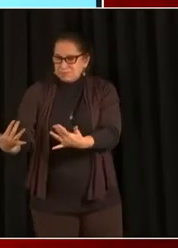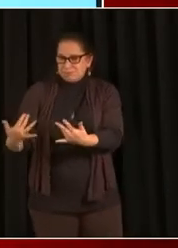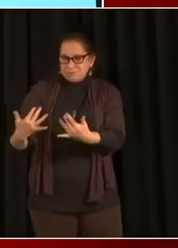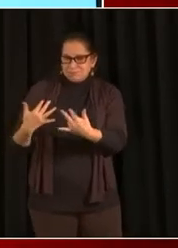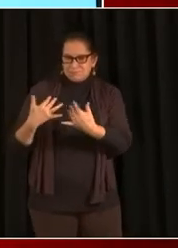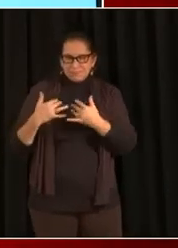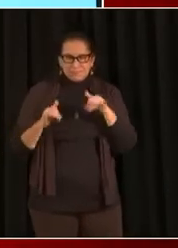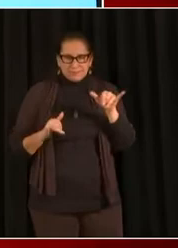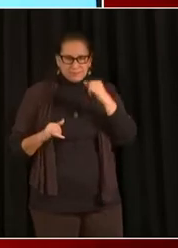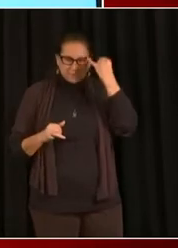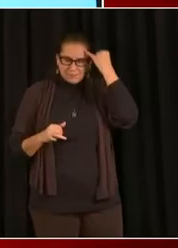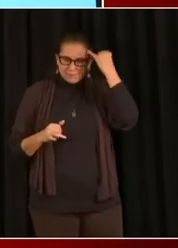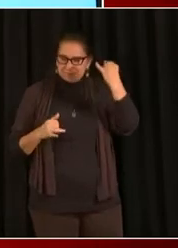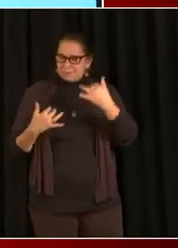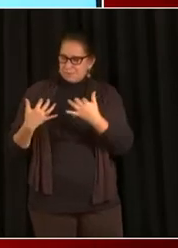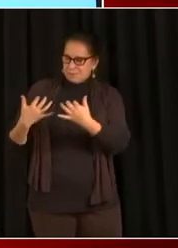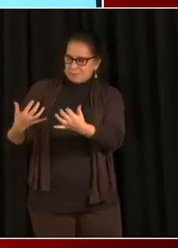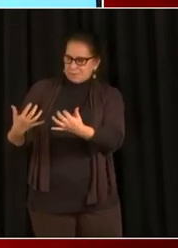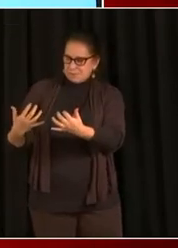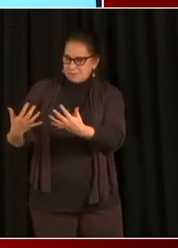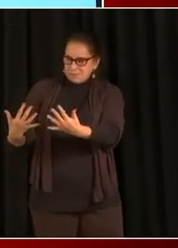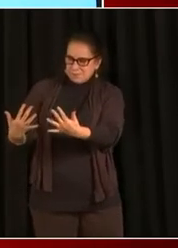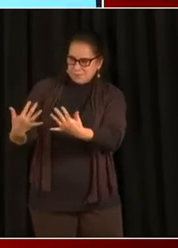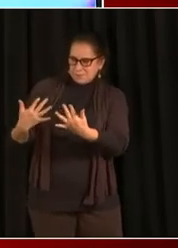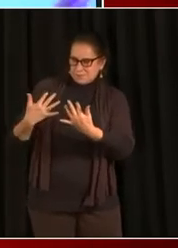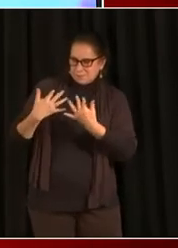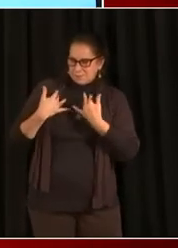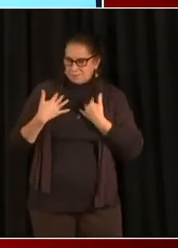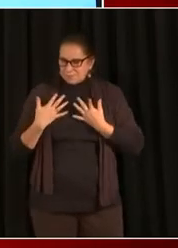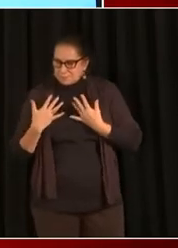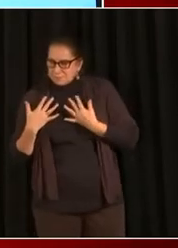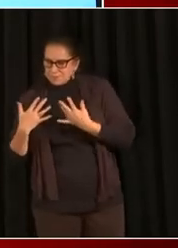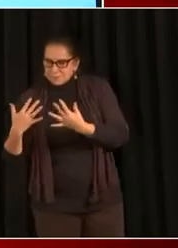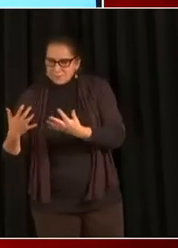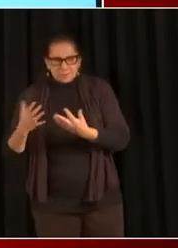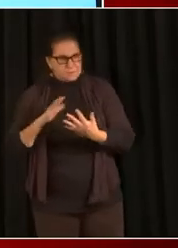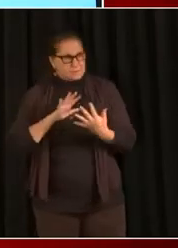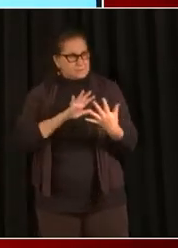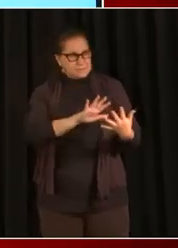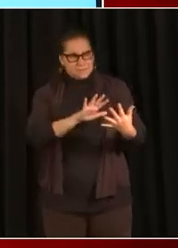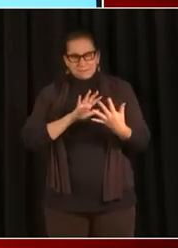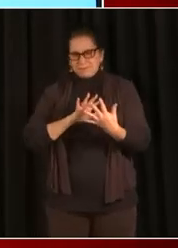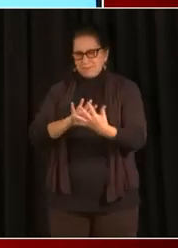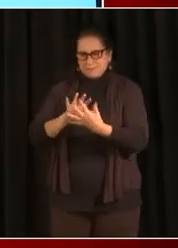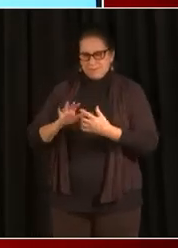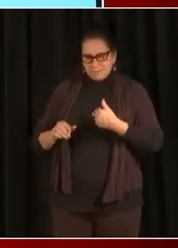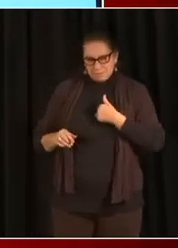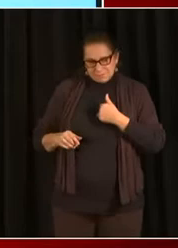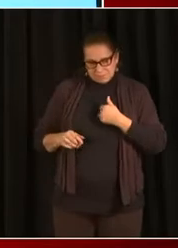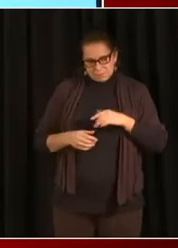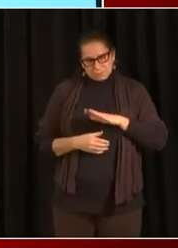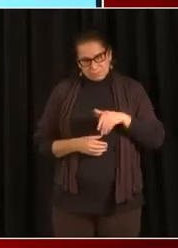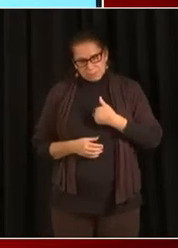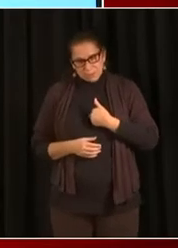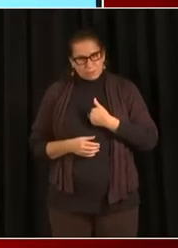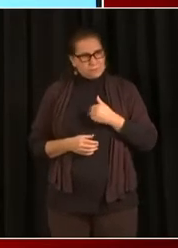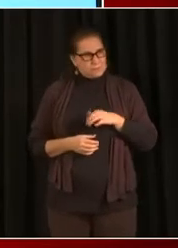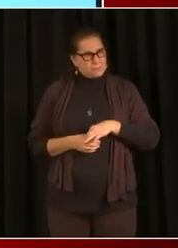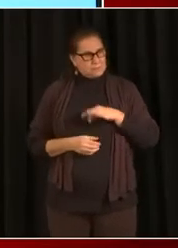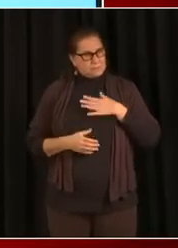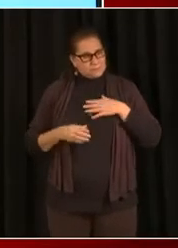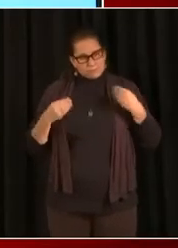audience with things that they were already asking us for that we may or may not have had time to do on